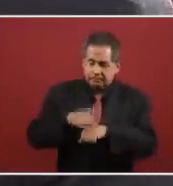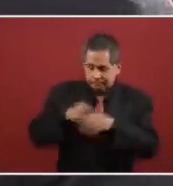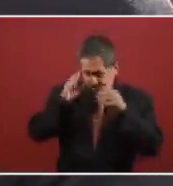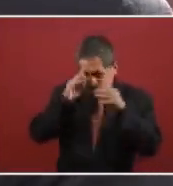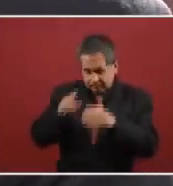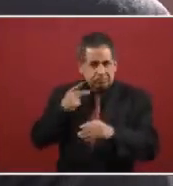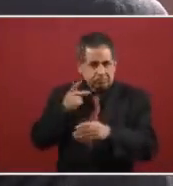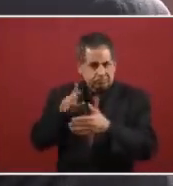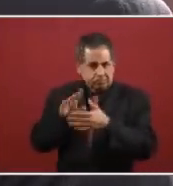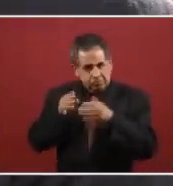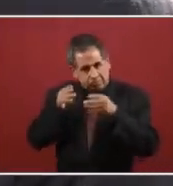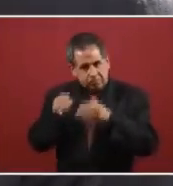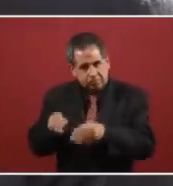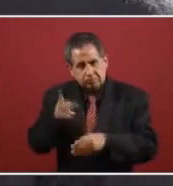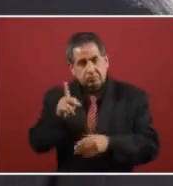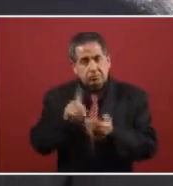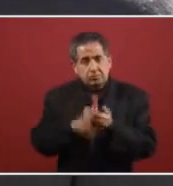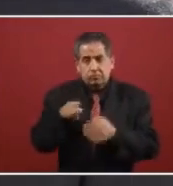because it's dedicated to